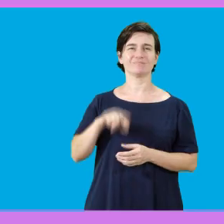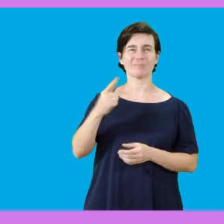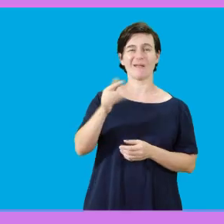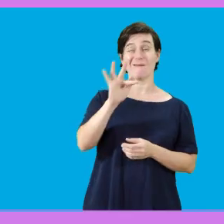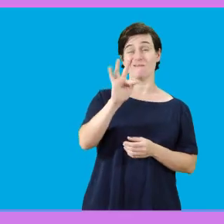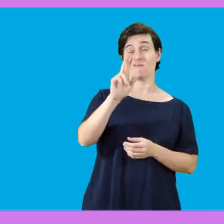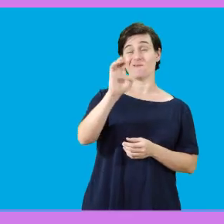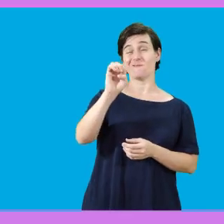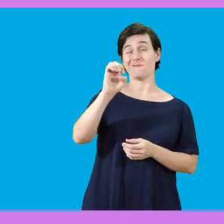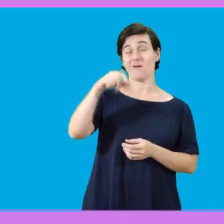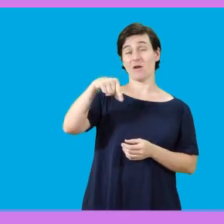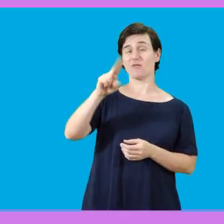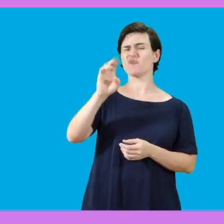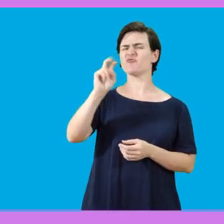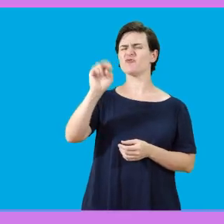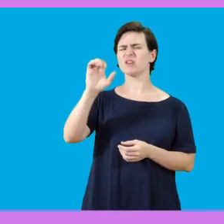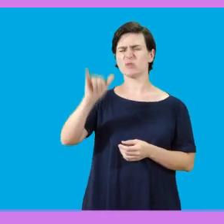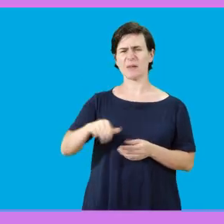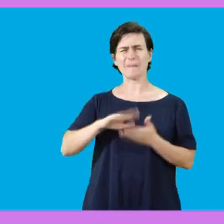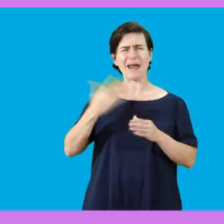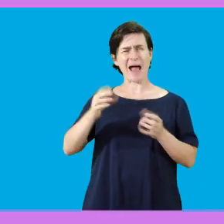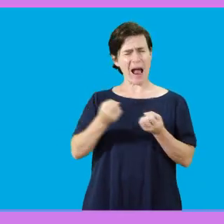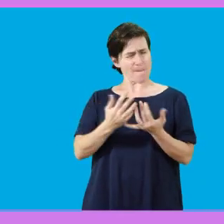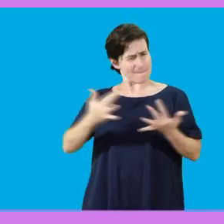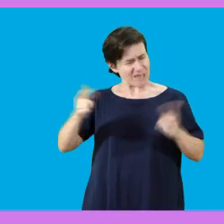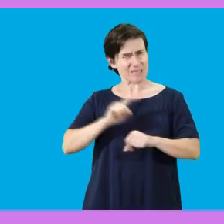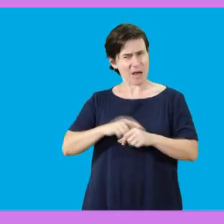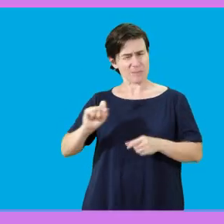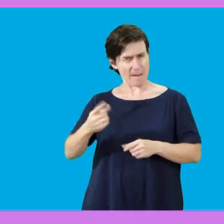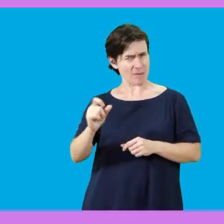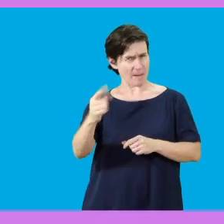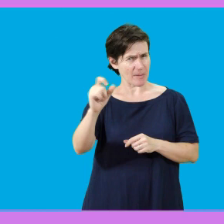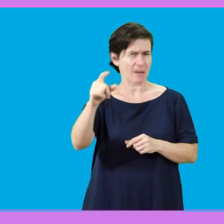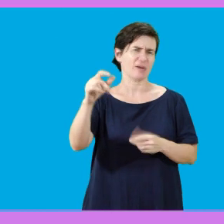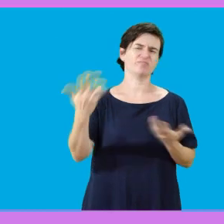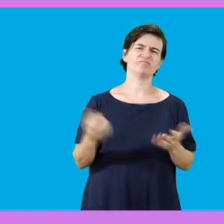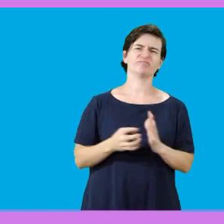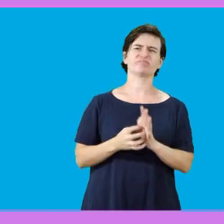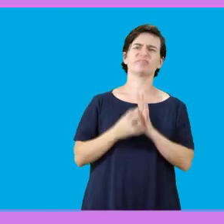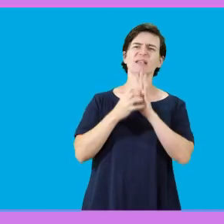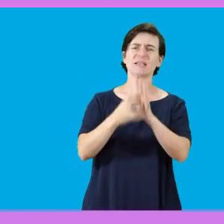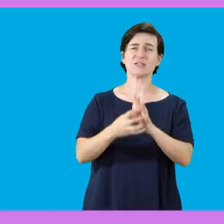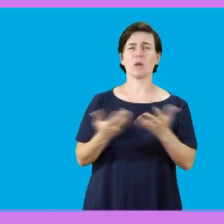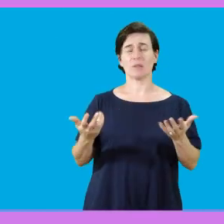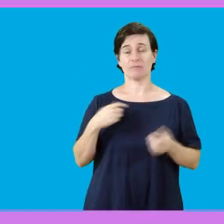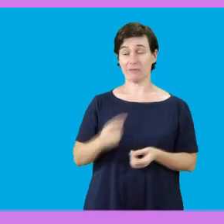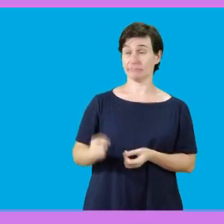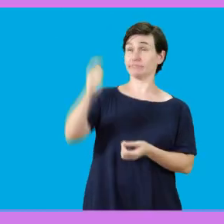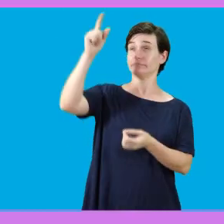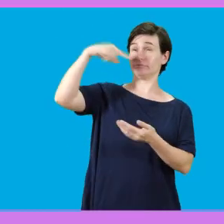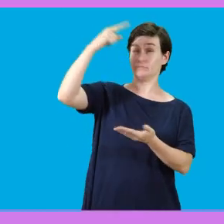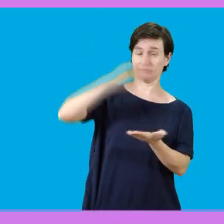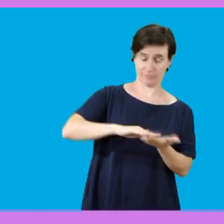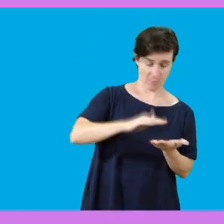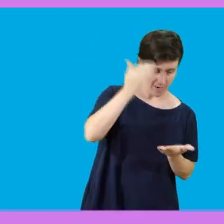is frequency. This is the number of times an outcome has occurred. For an example, landing on a head 3 times